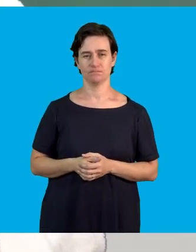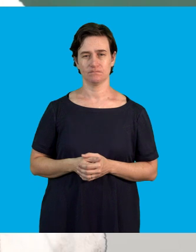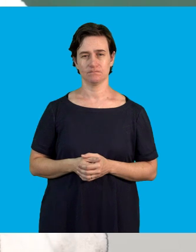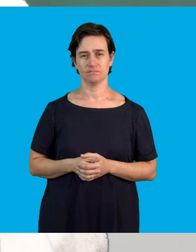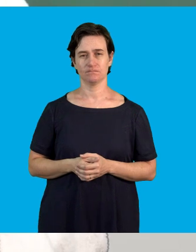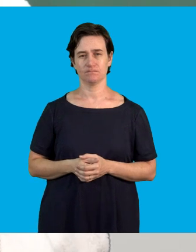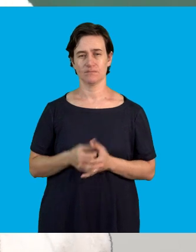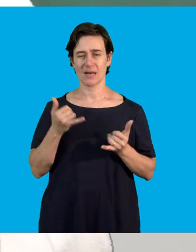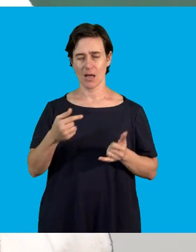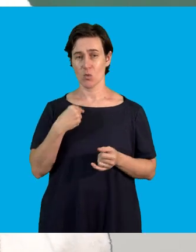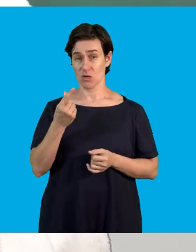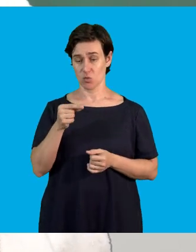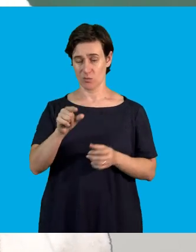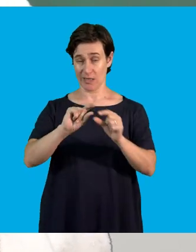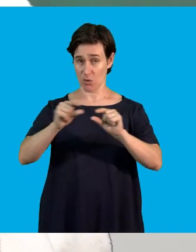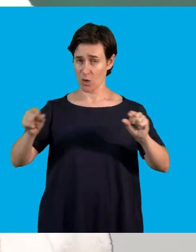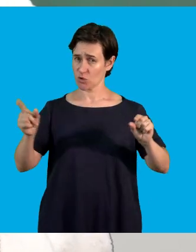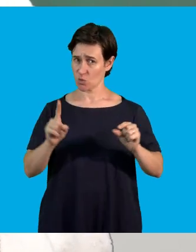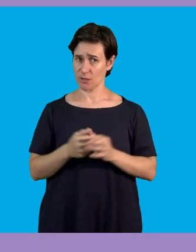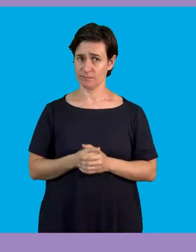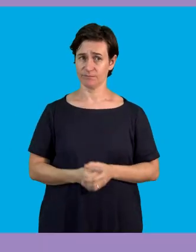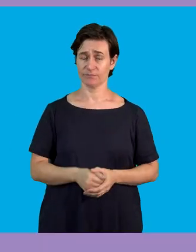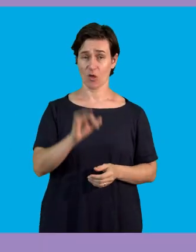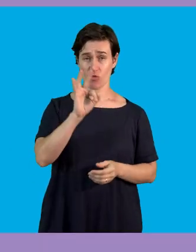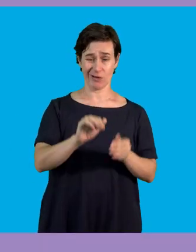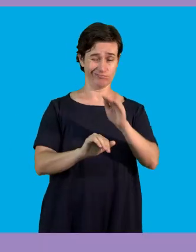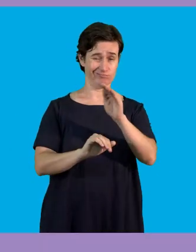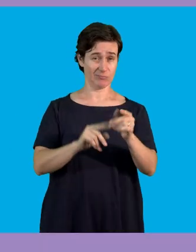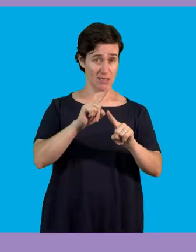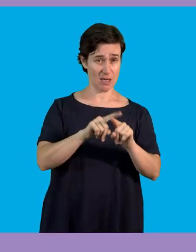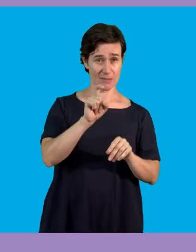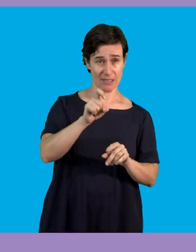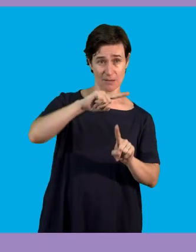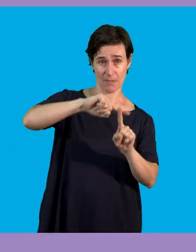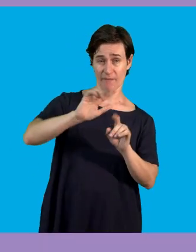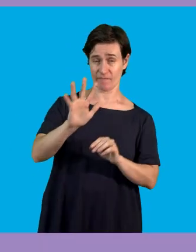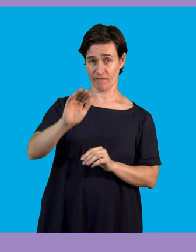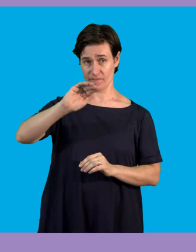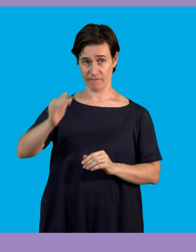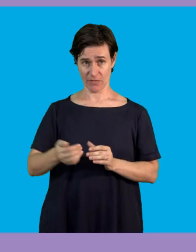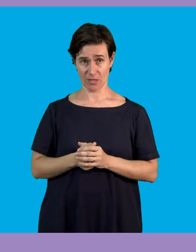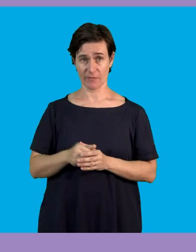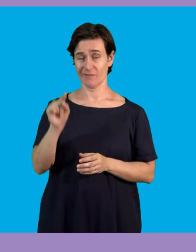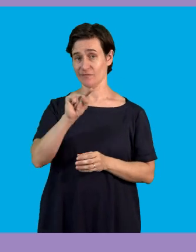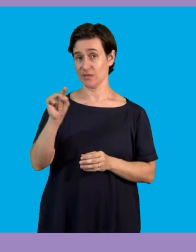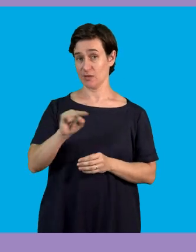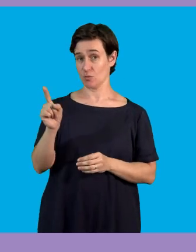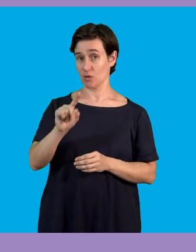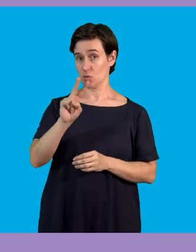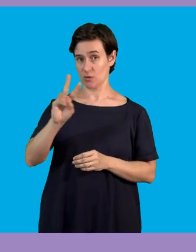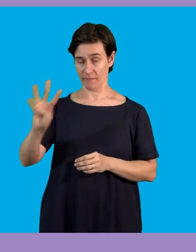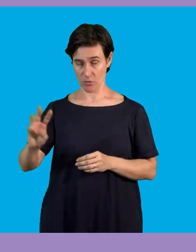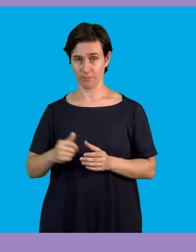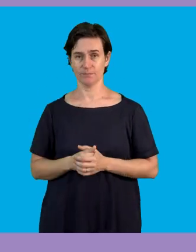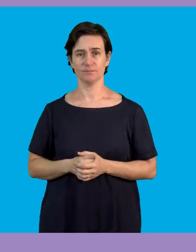equation, at the following equation. 3 is multiplied by x plus 5 equals